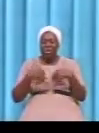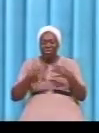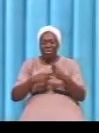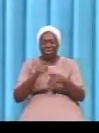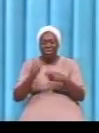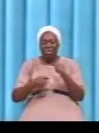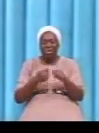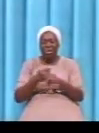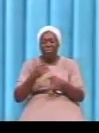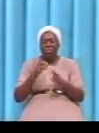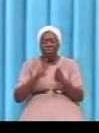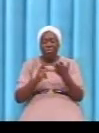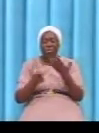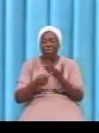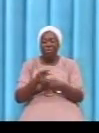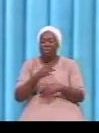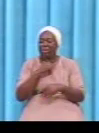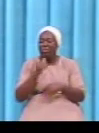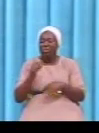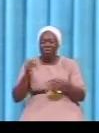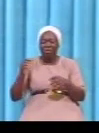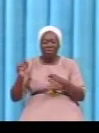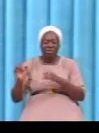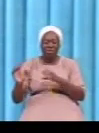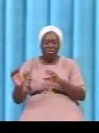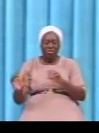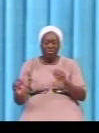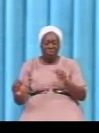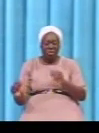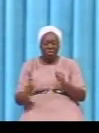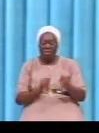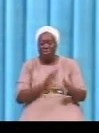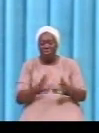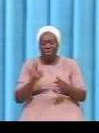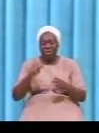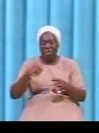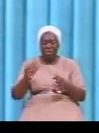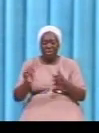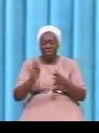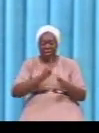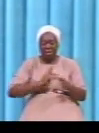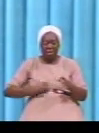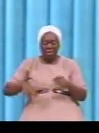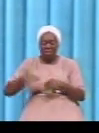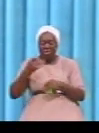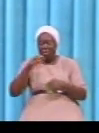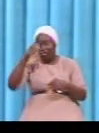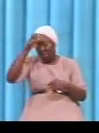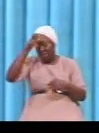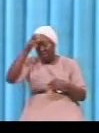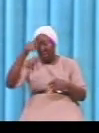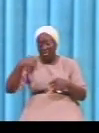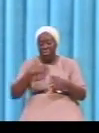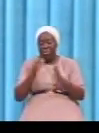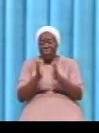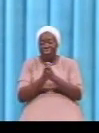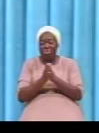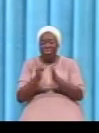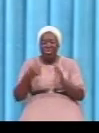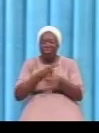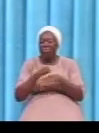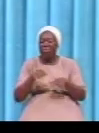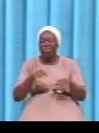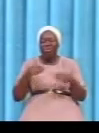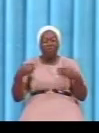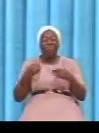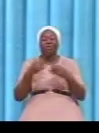magnitude and not activate the kingdom of darkness. We want to pray. We don't fear them. You are going to decree in the name above